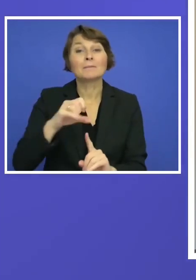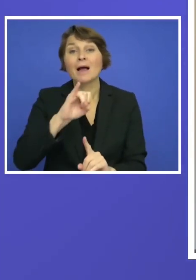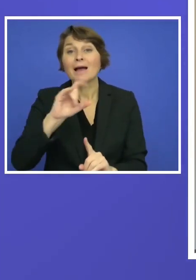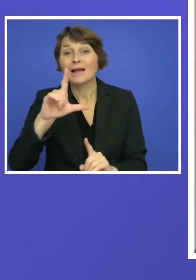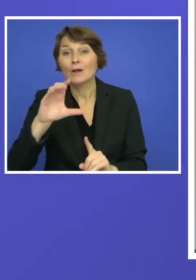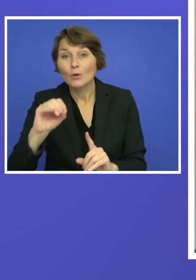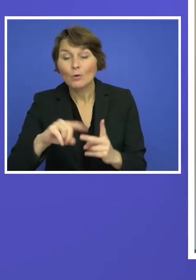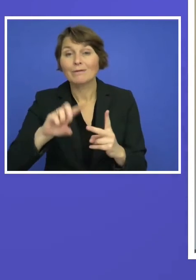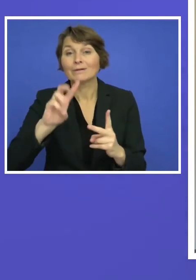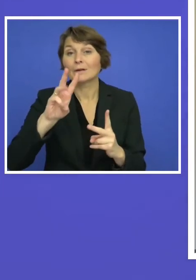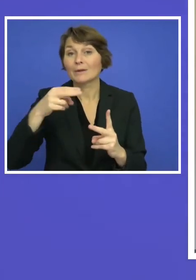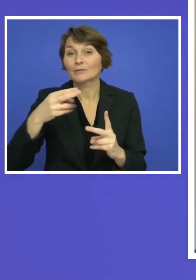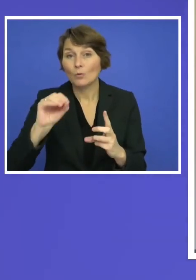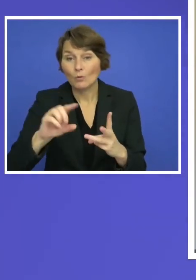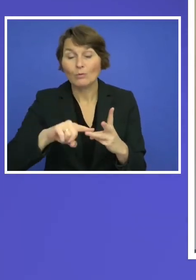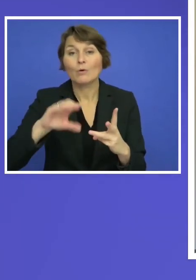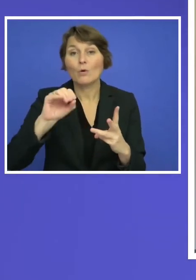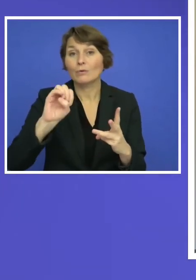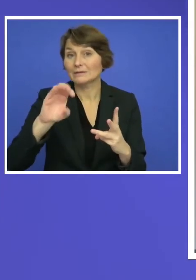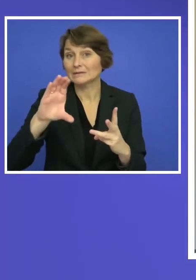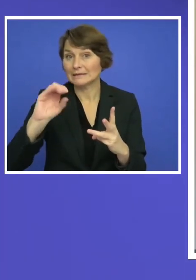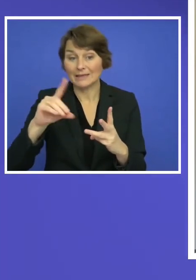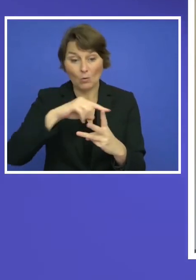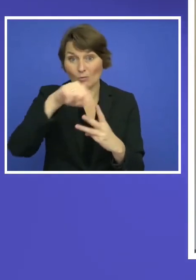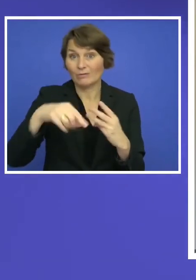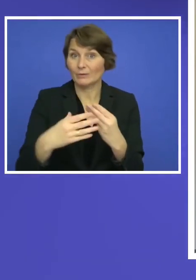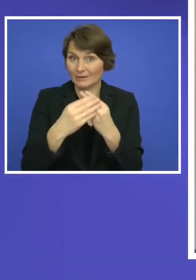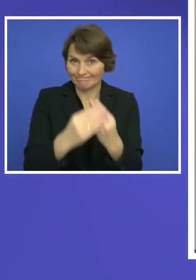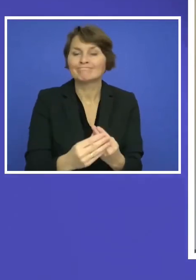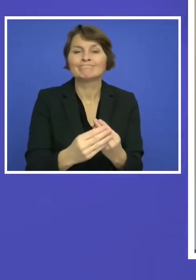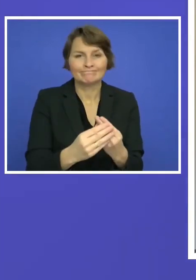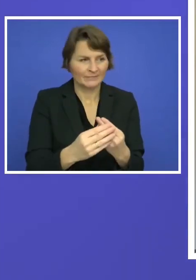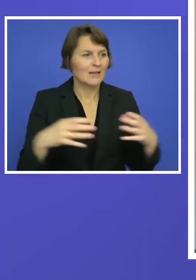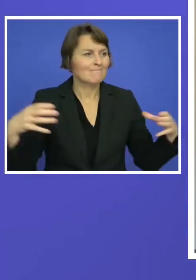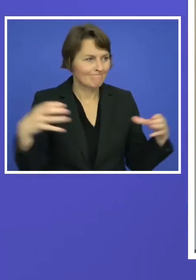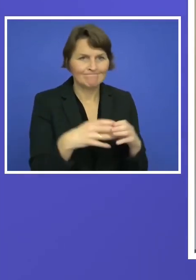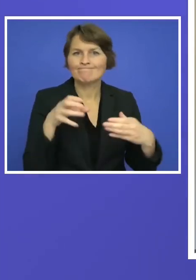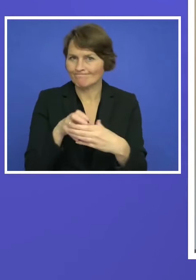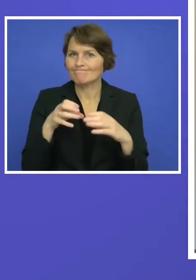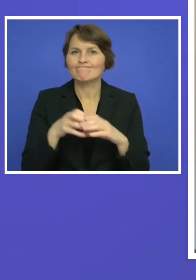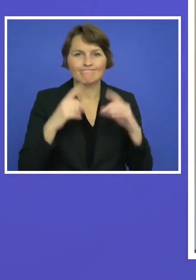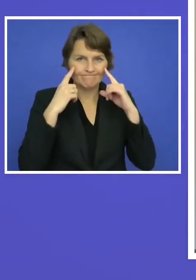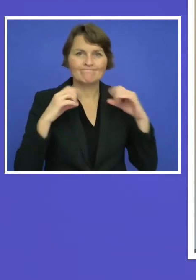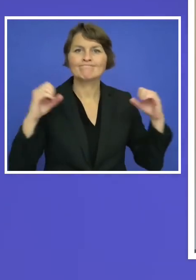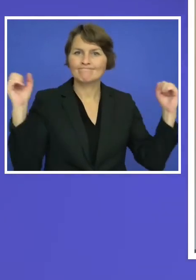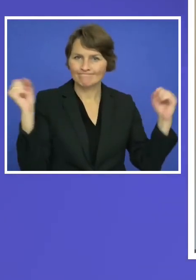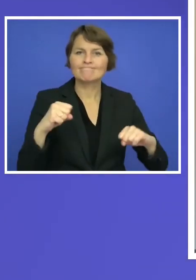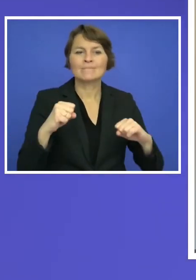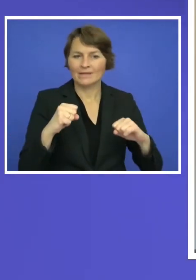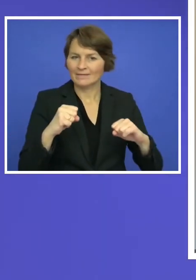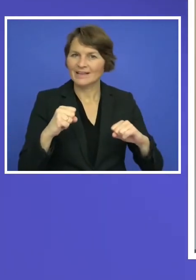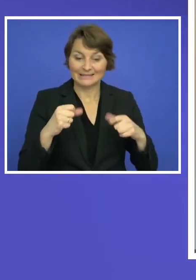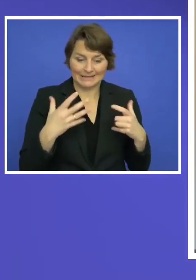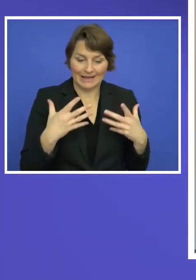working for health, to translate now these strategies into the regional context with the support of